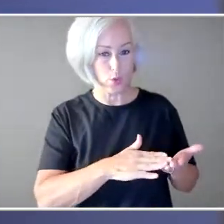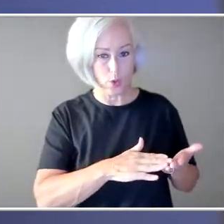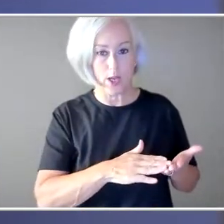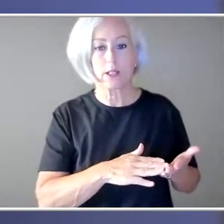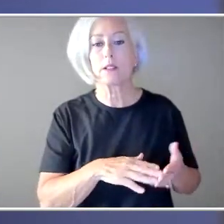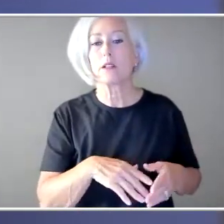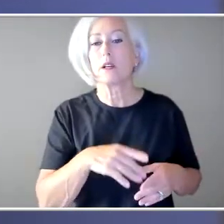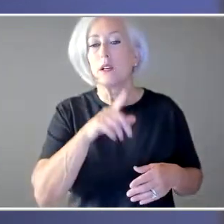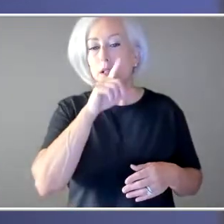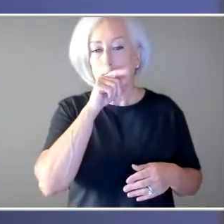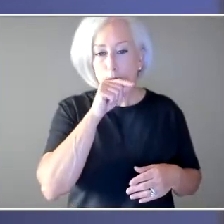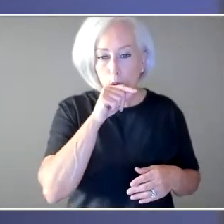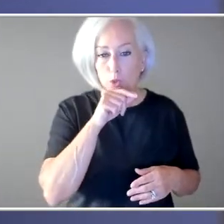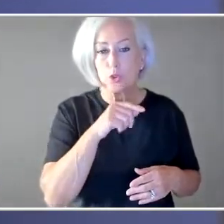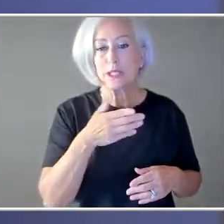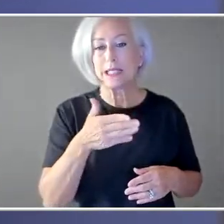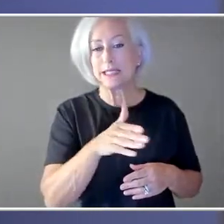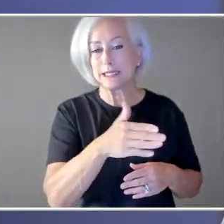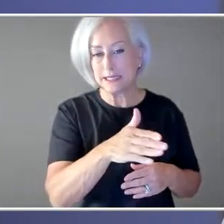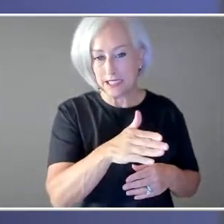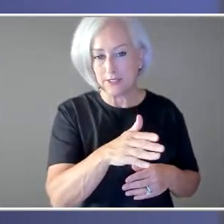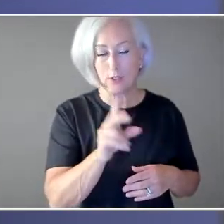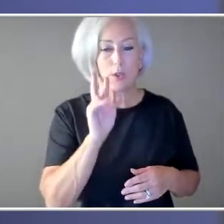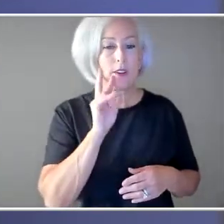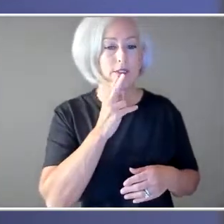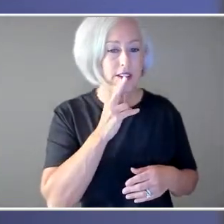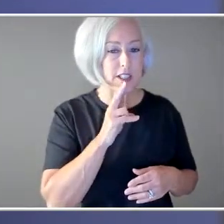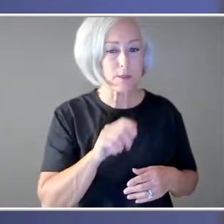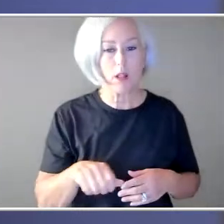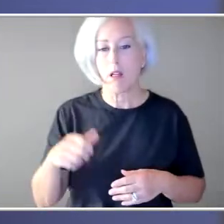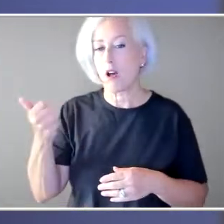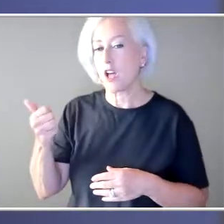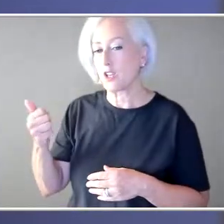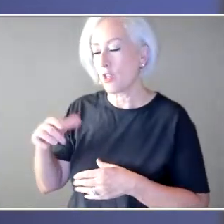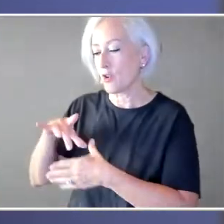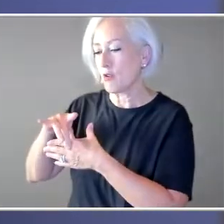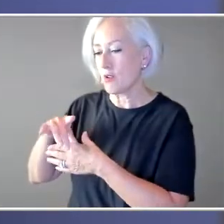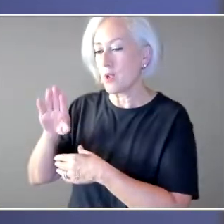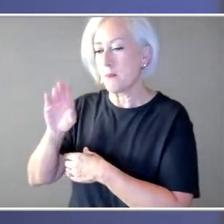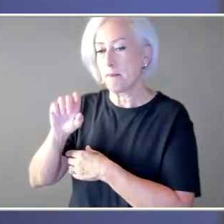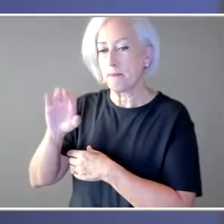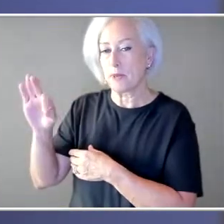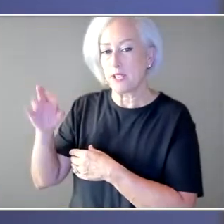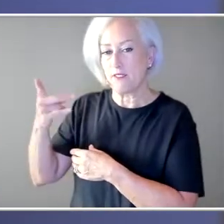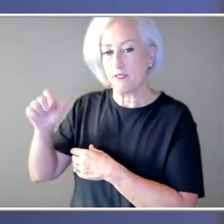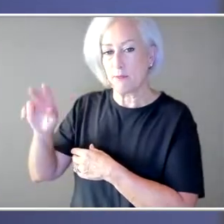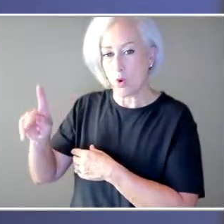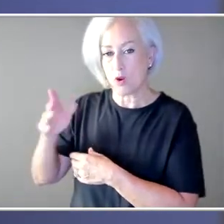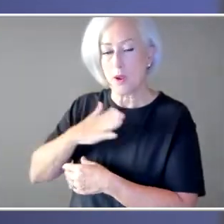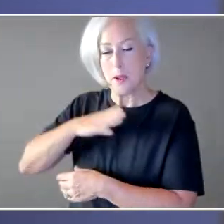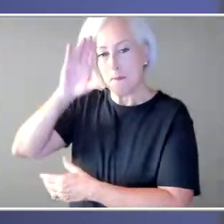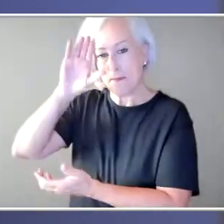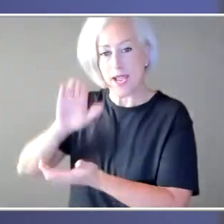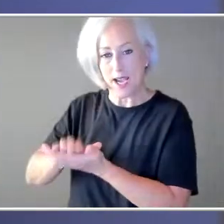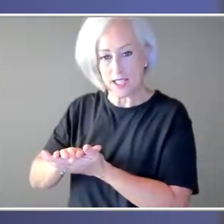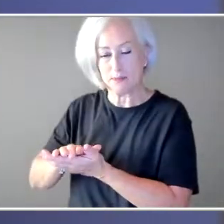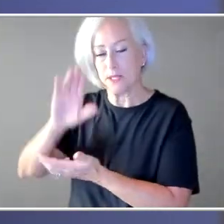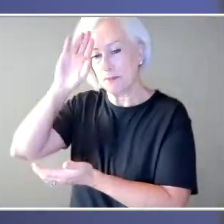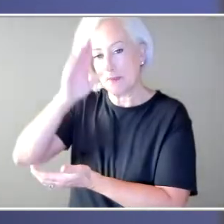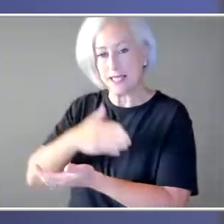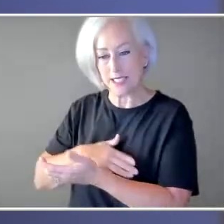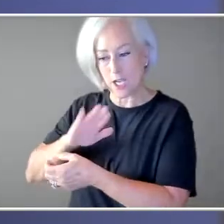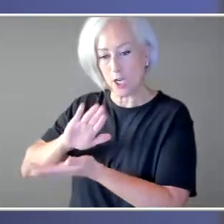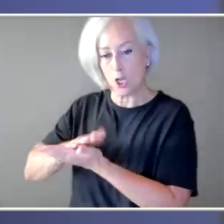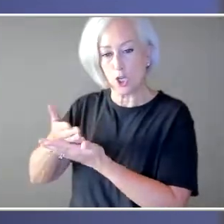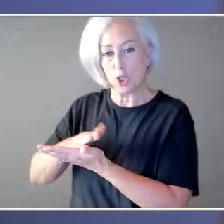vegetables, and one for beef and pork. And my husband and my son cook the beef and pork, and they have to do